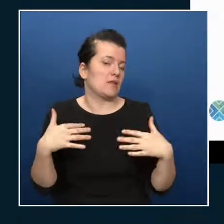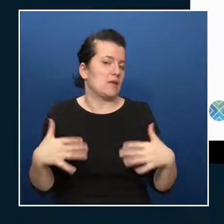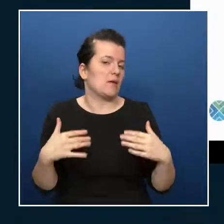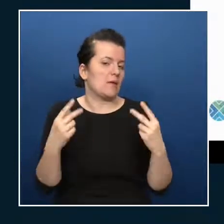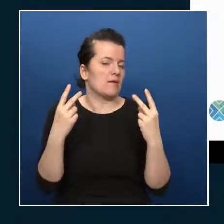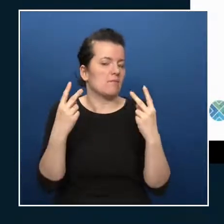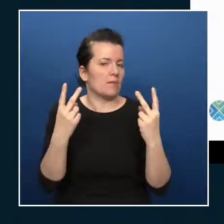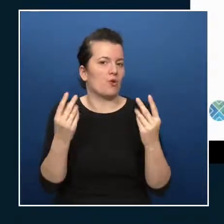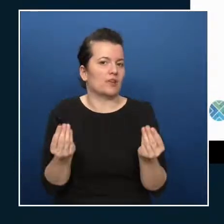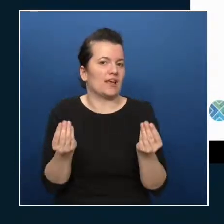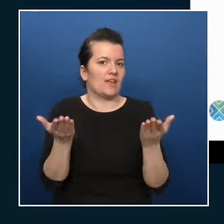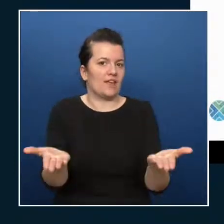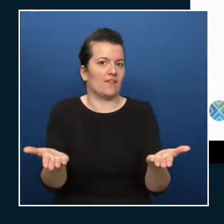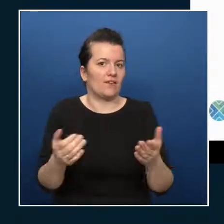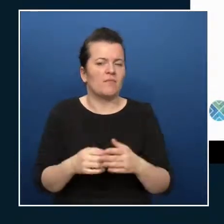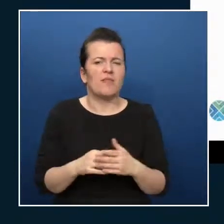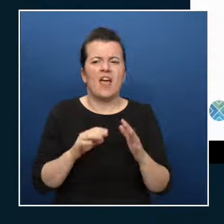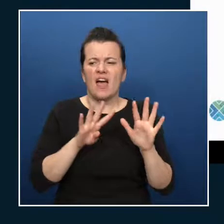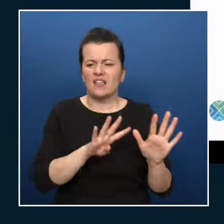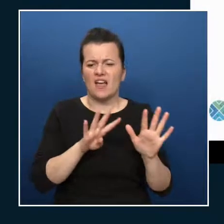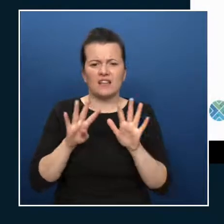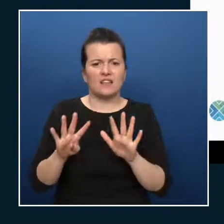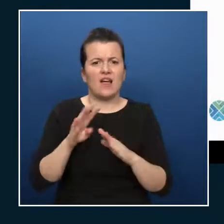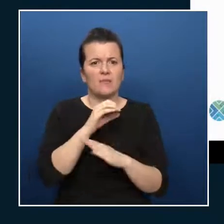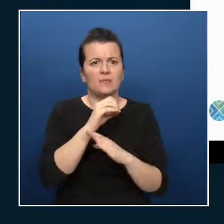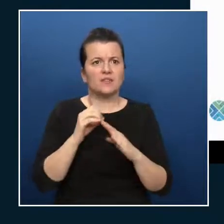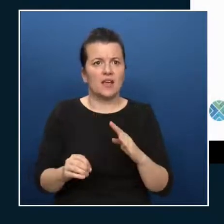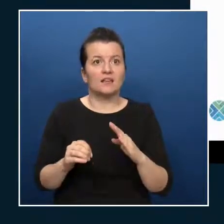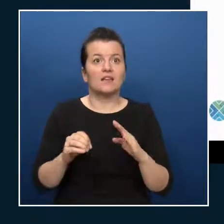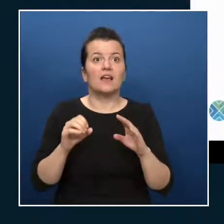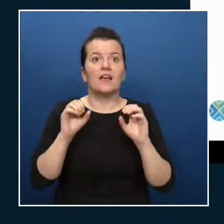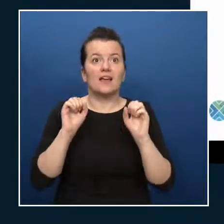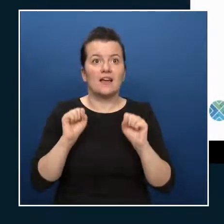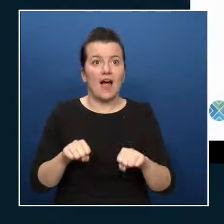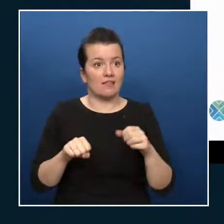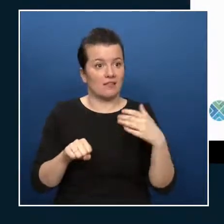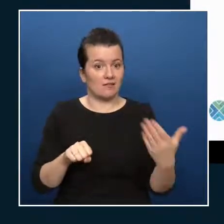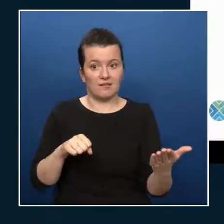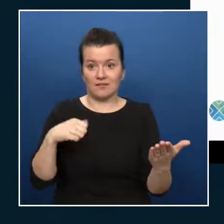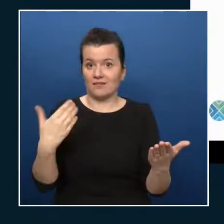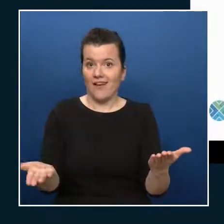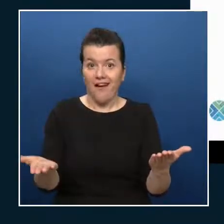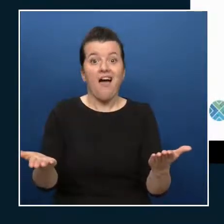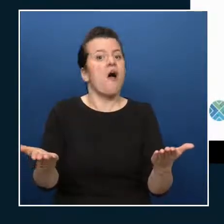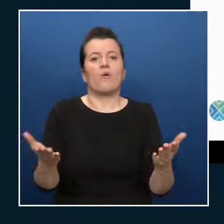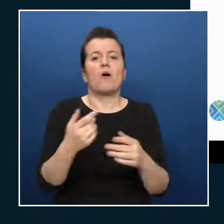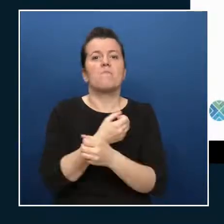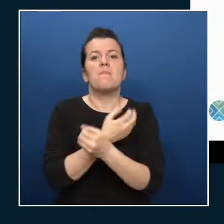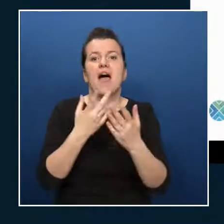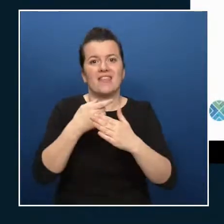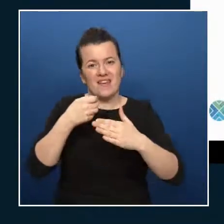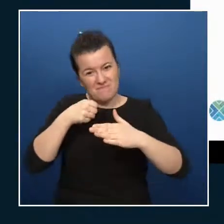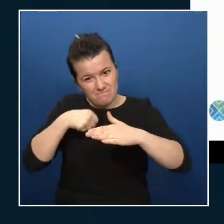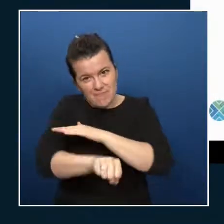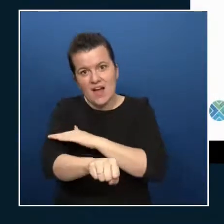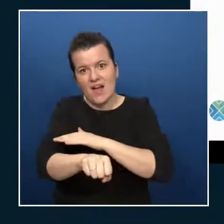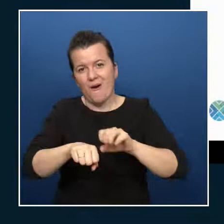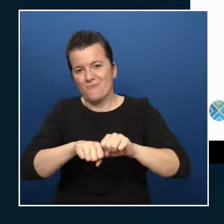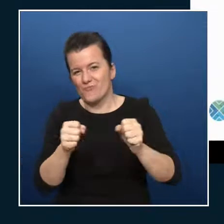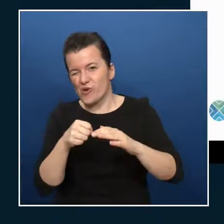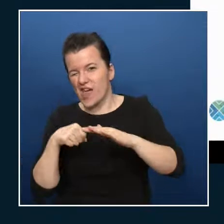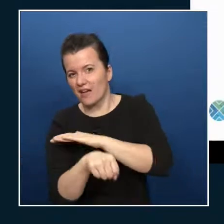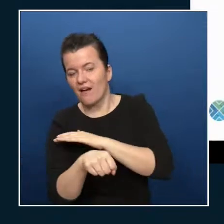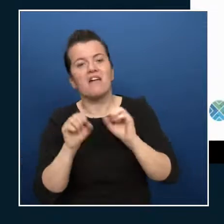like 99% of all the breaches can be prevented if everybody just enables multi-factor authentication. So essential part.